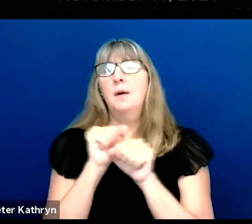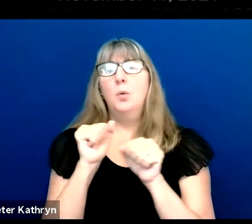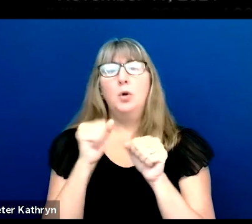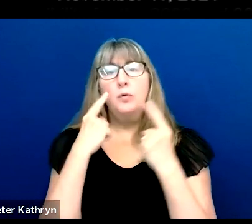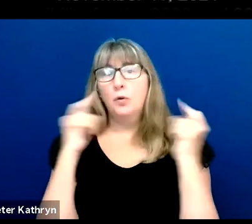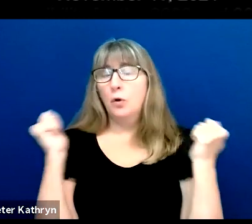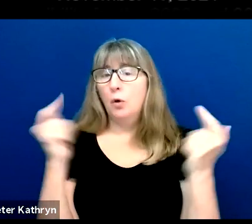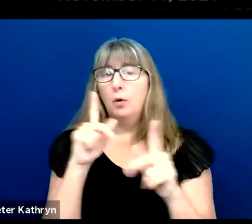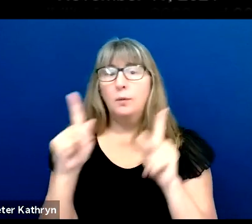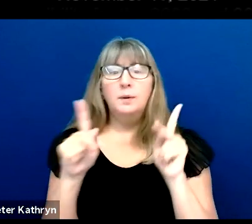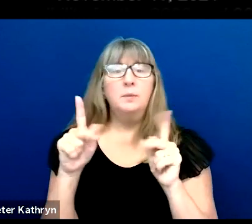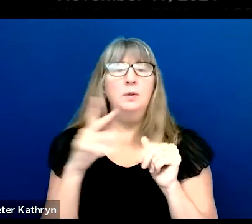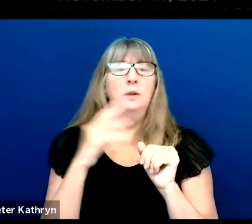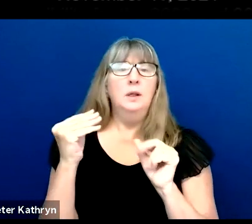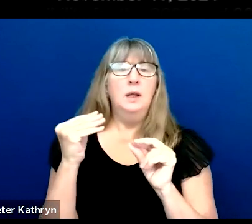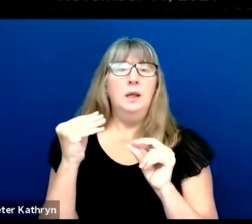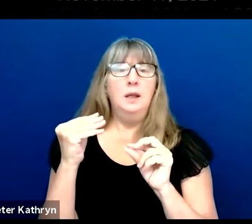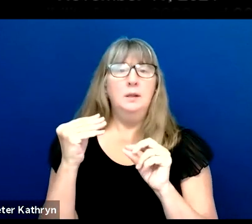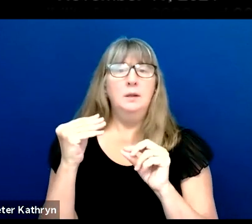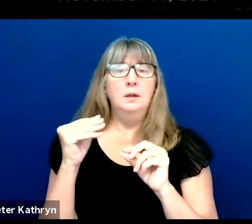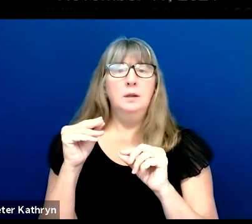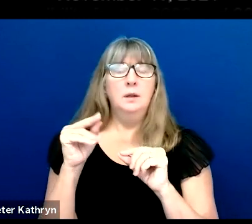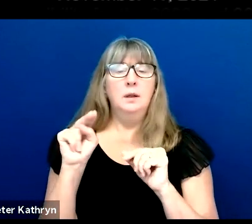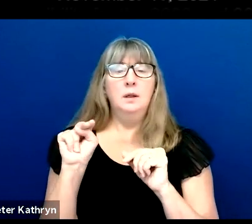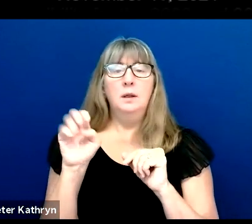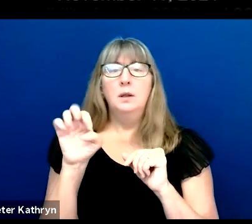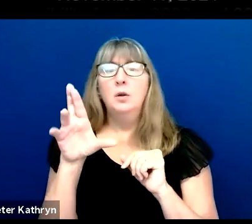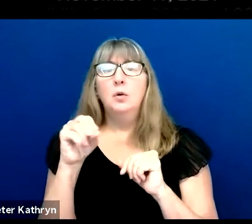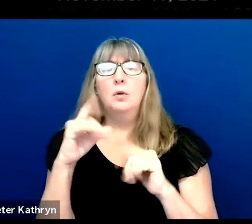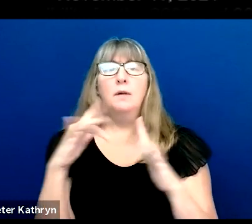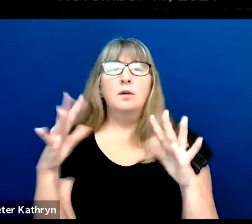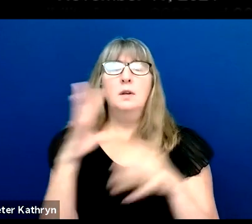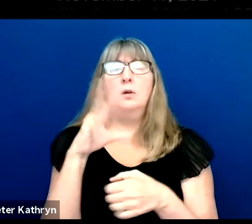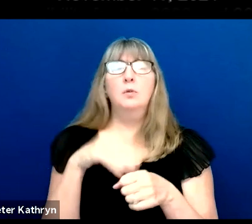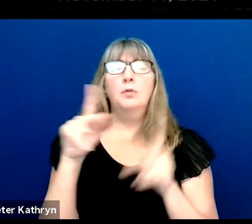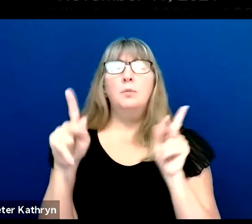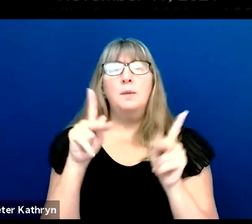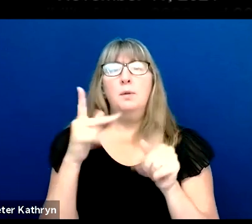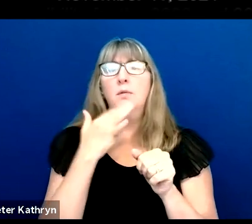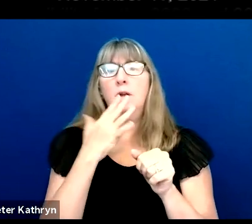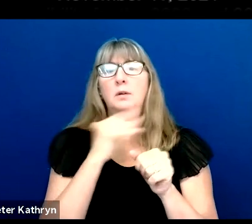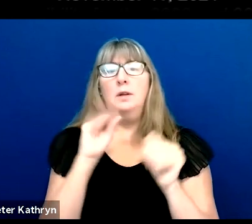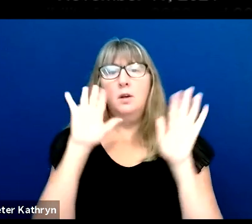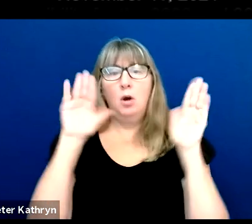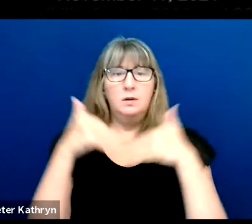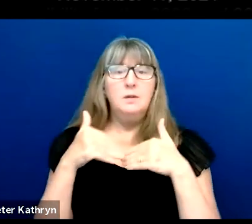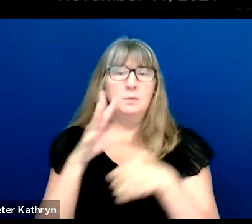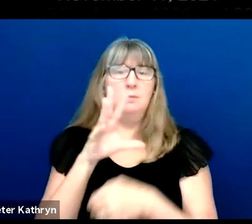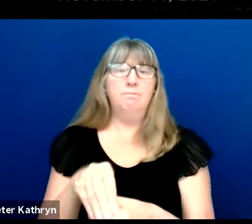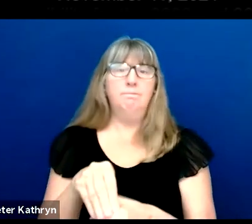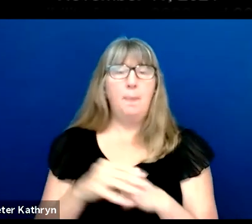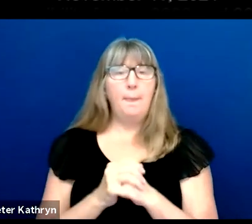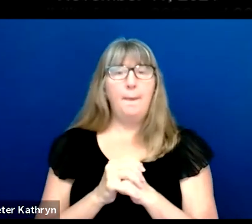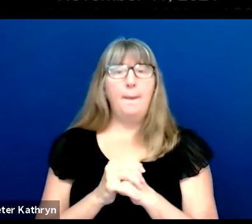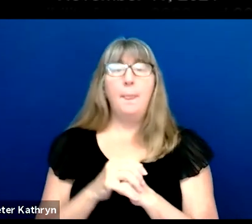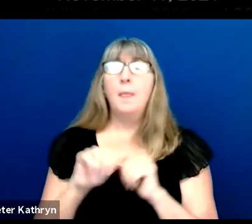And in neurodiversity and inclusion for people of color with autism is certainly part of that mission. How you can